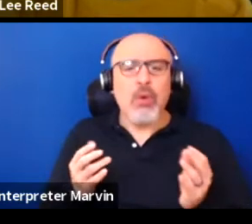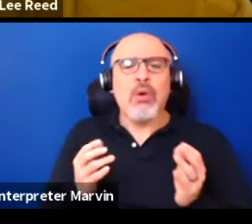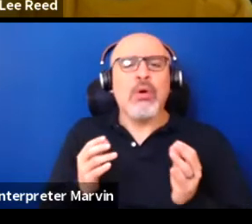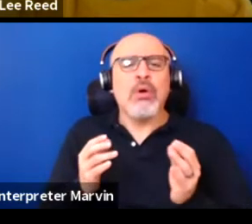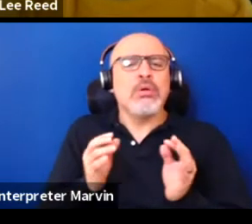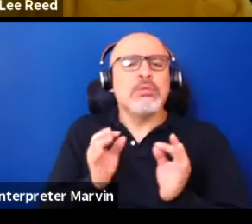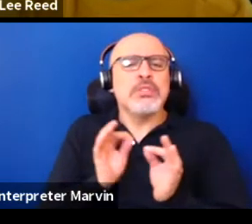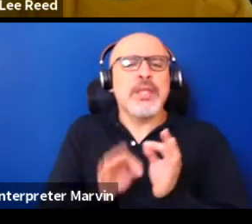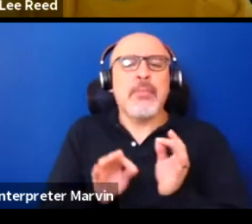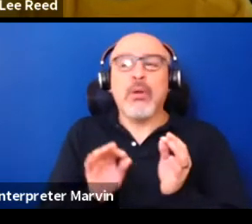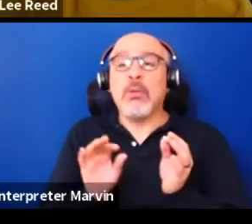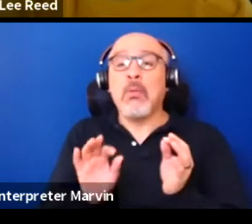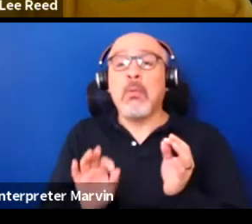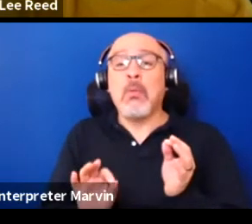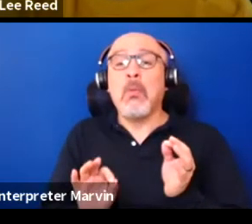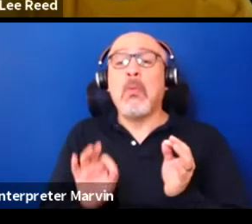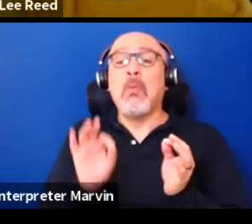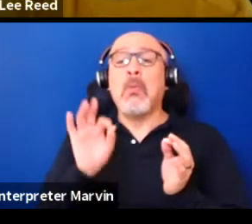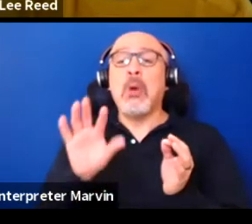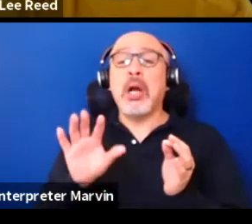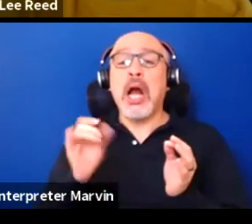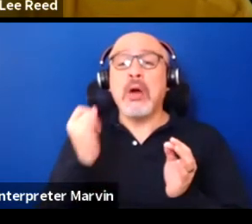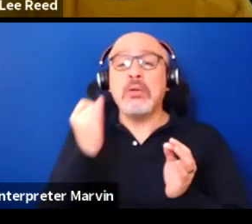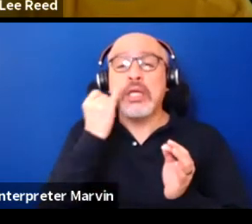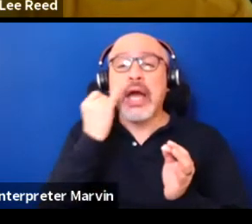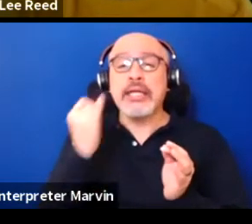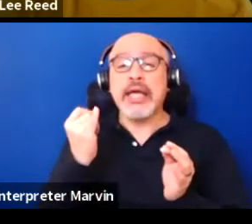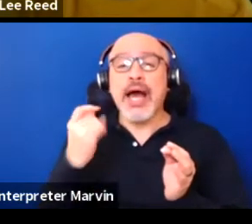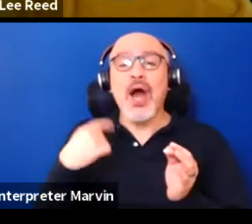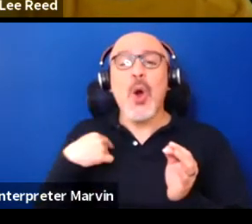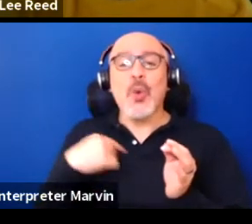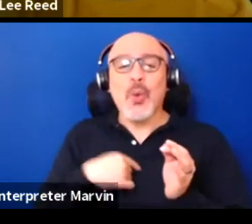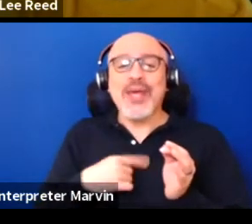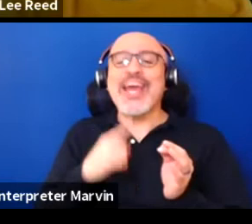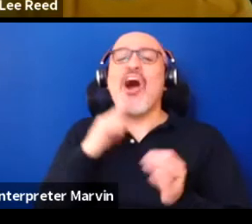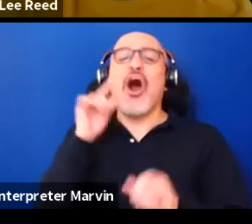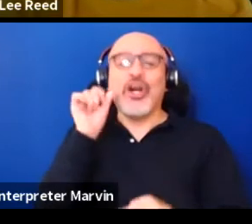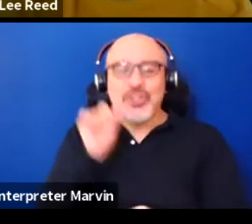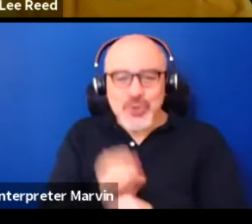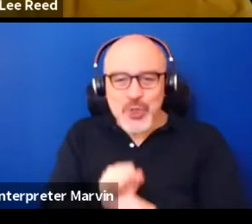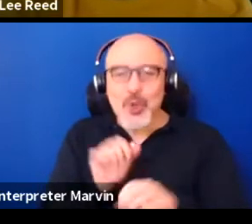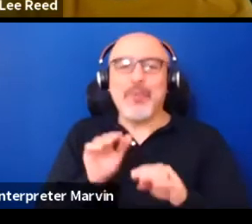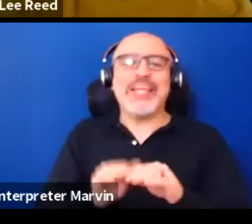ideas out into the universe, we're taking that step to make those things happen.